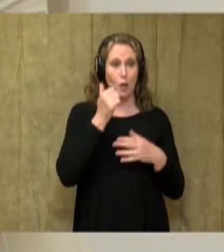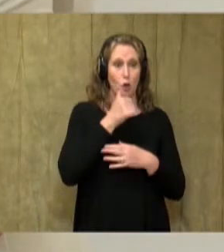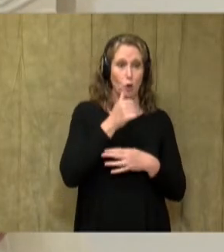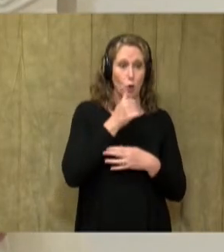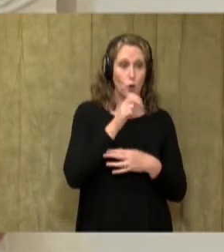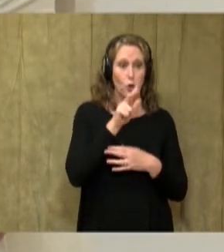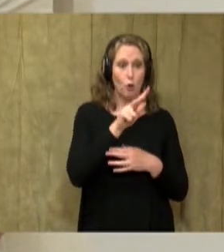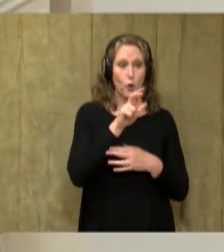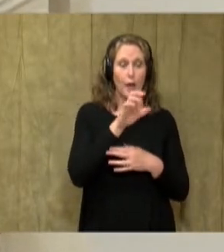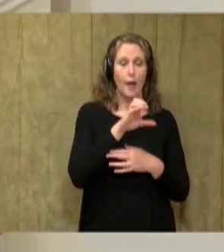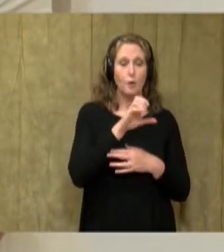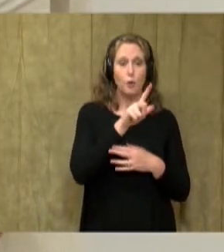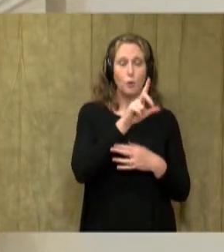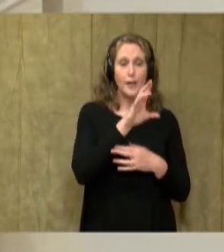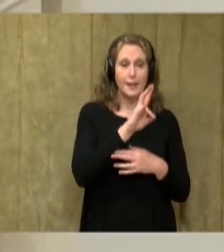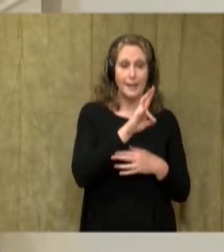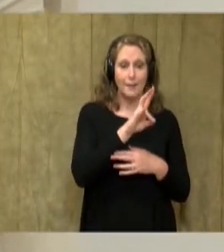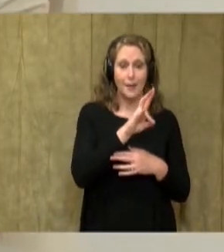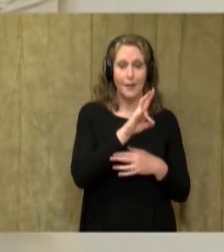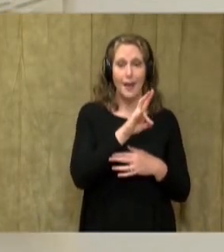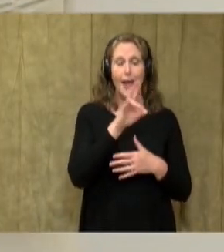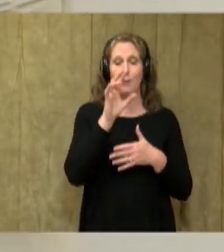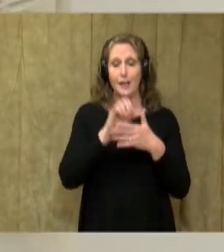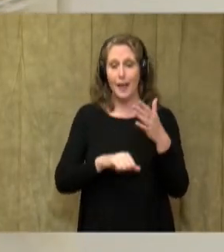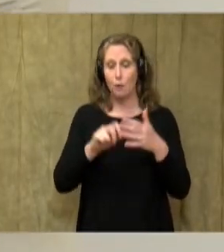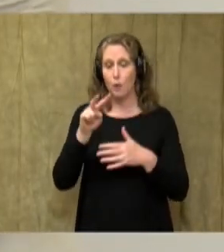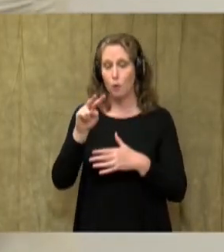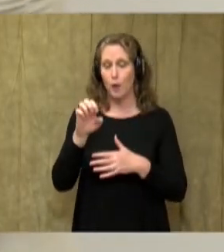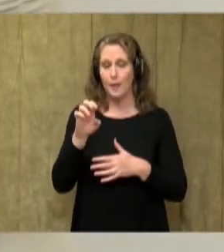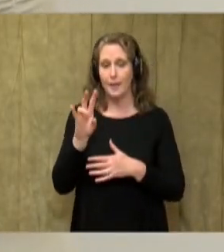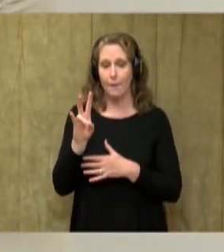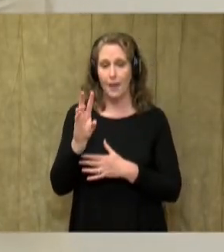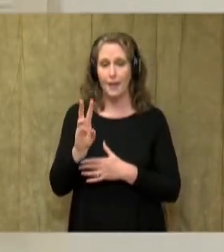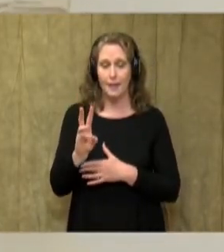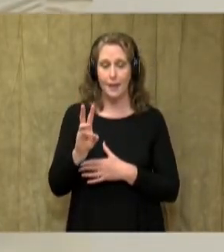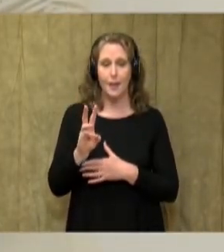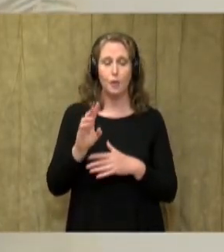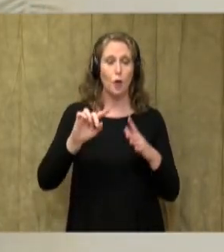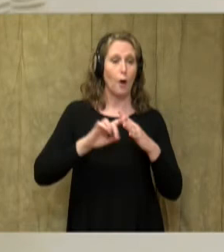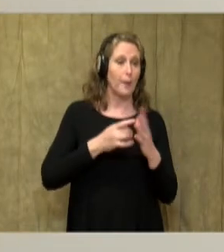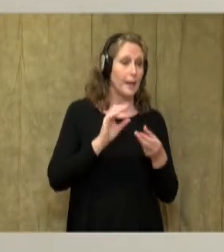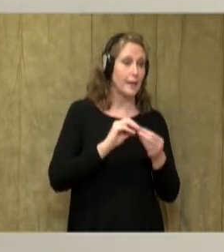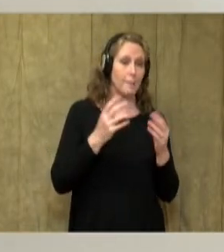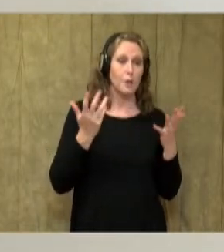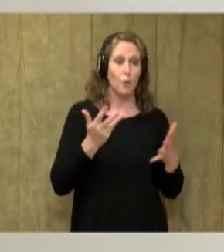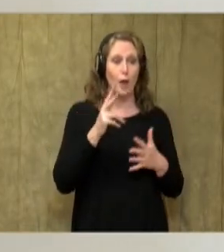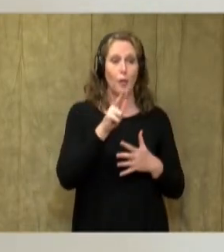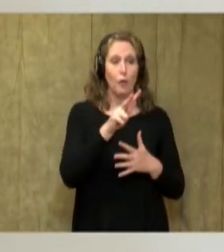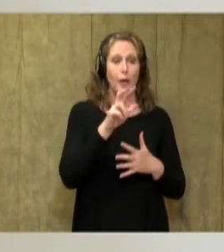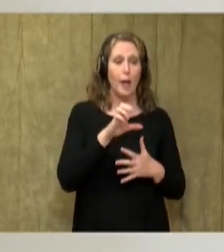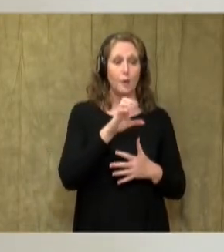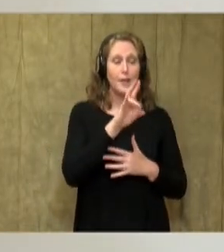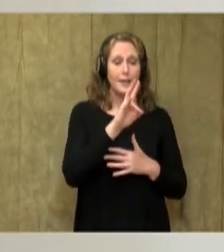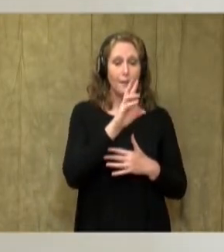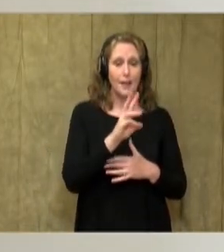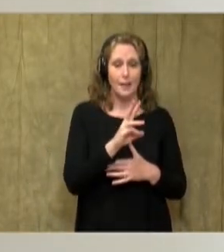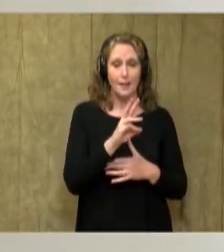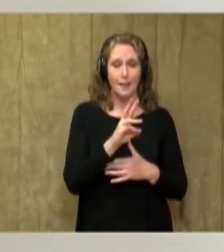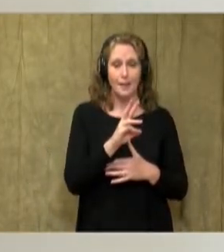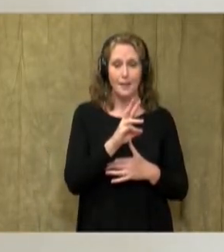and we want to take 276 away. So we're going to start out with 376. Oh,